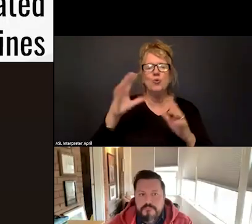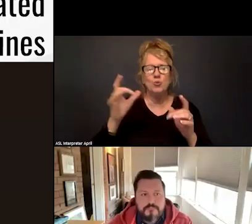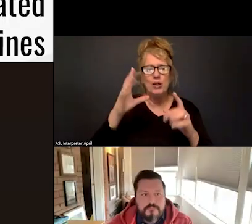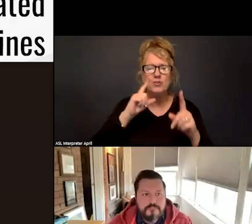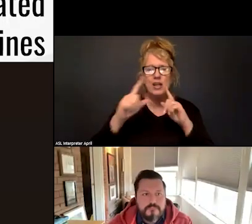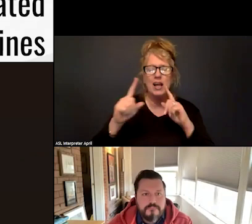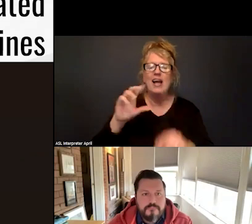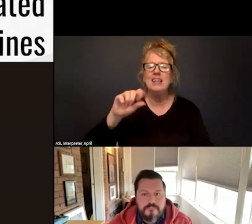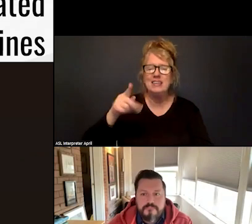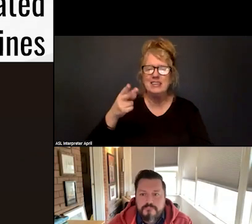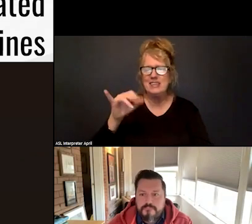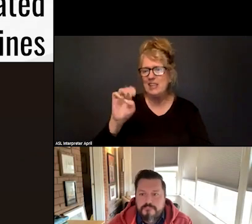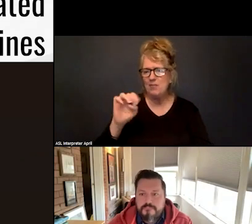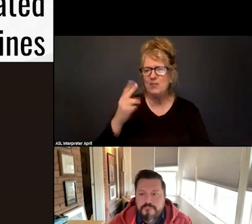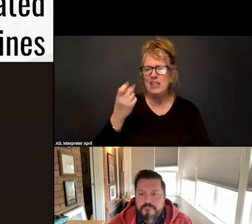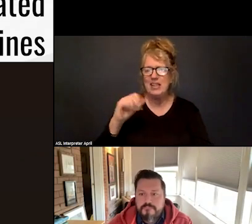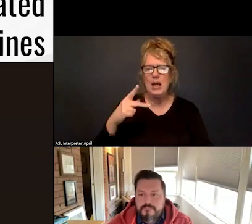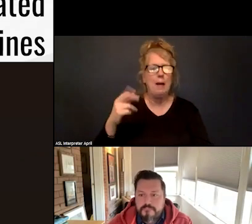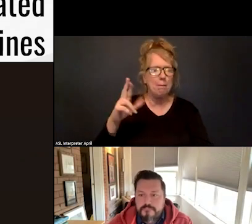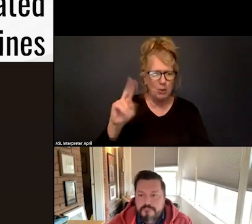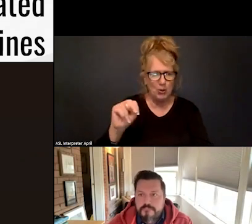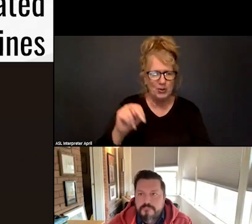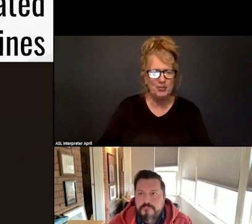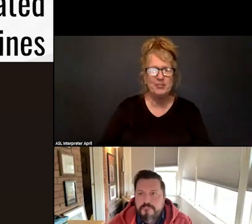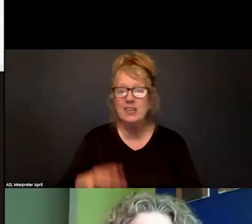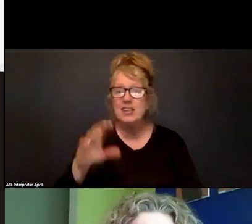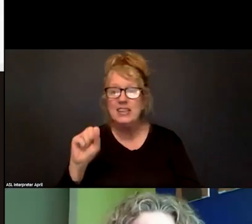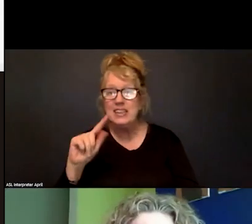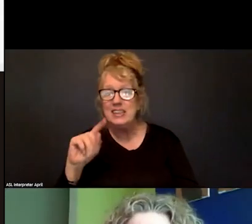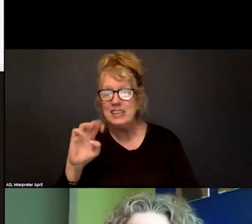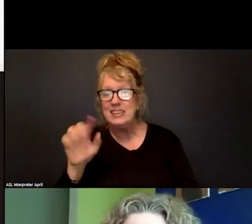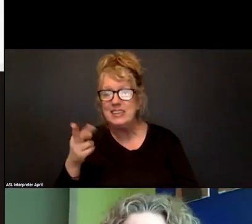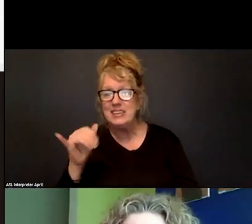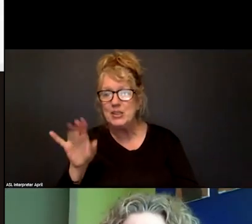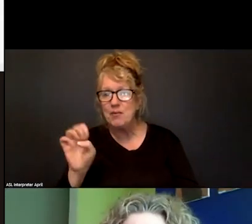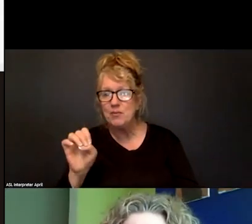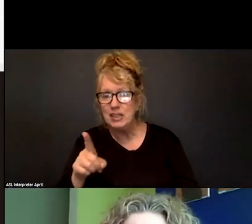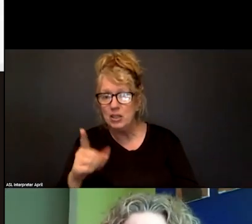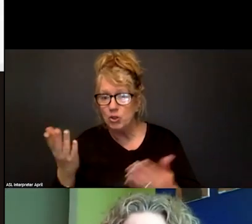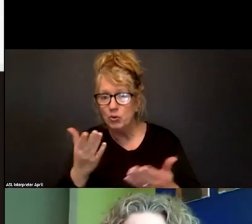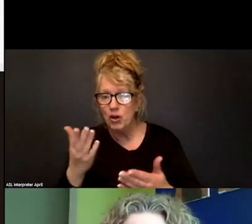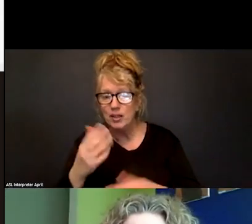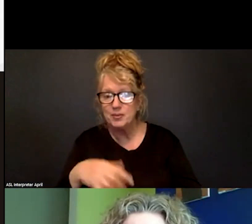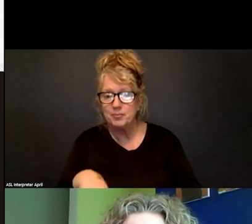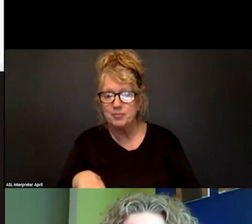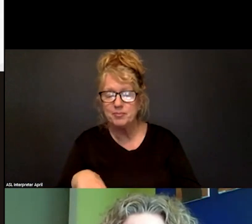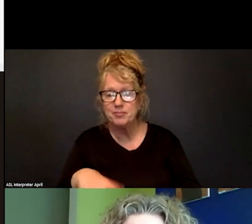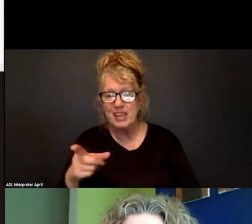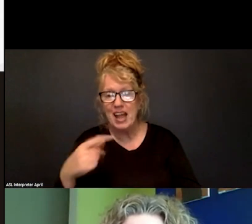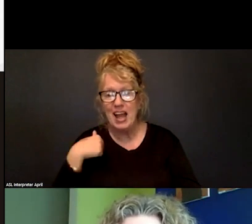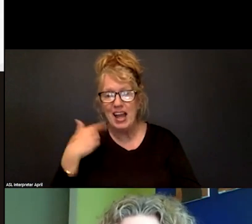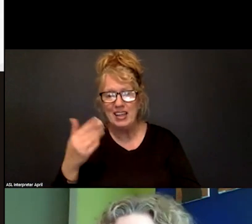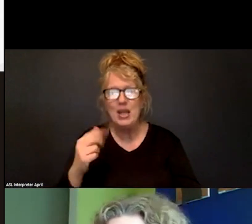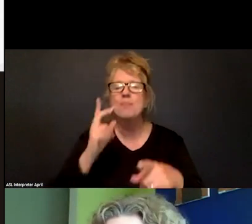with Stephanie Hepburn. And Stephanie, are you on? I know am. You're on. I saw your comments in